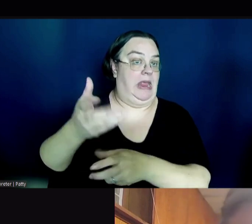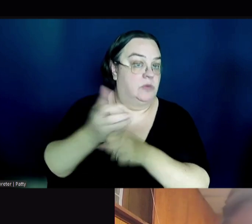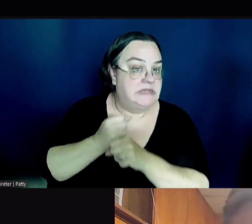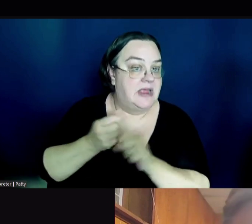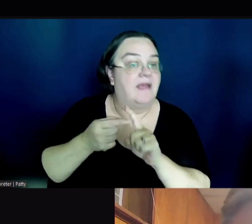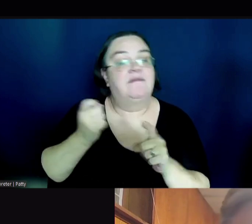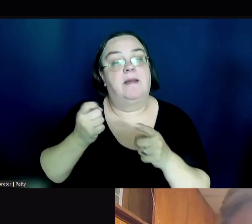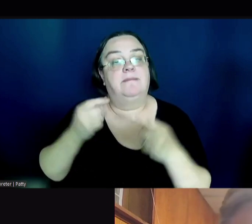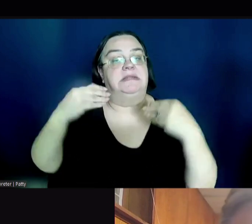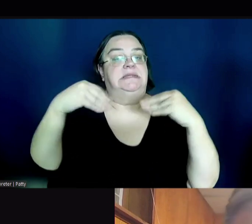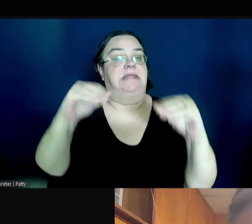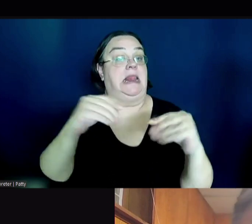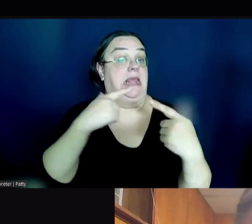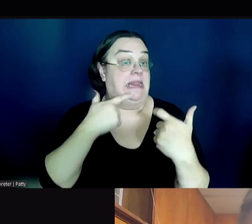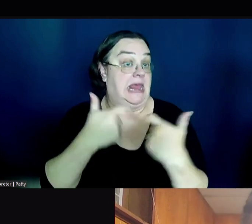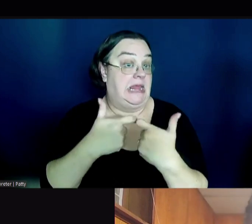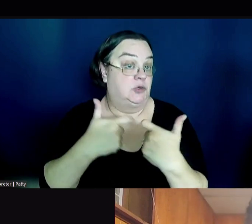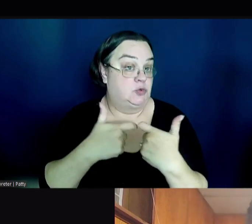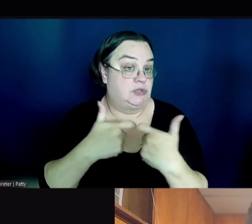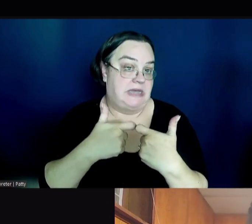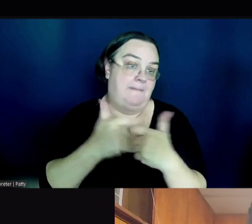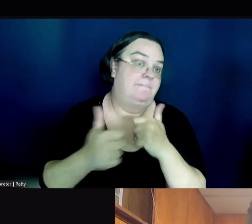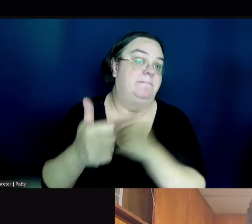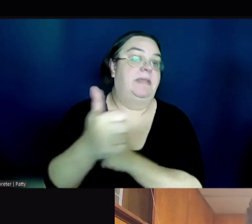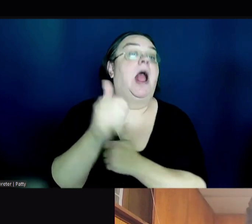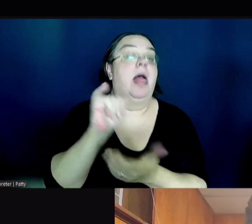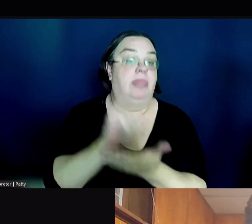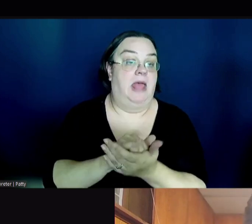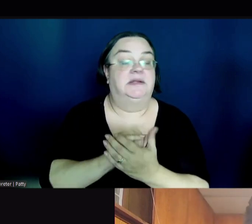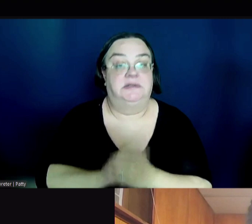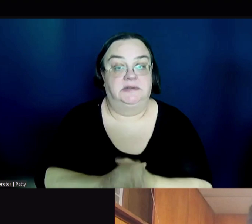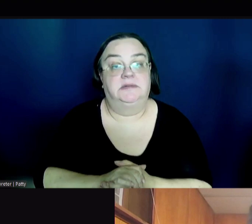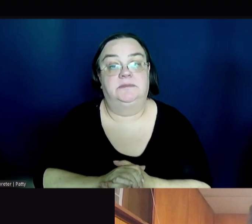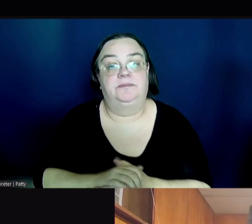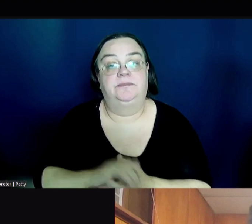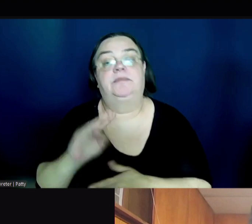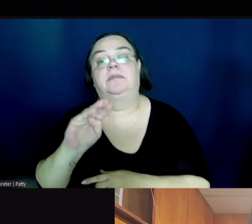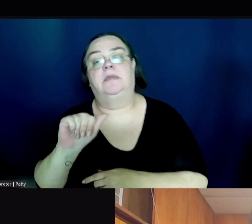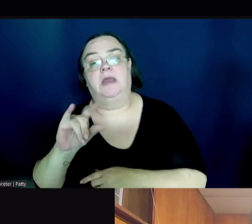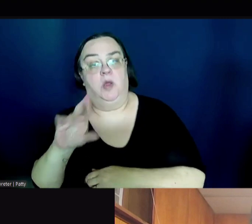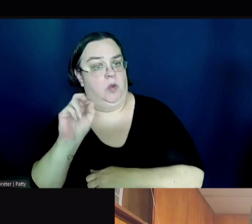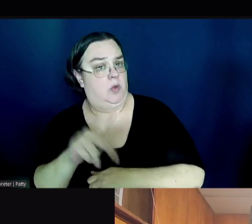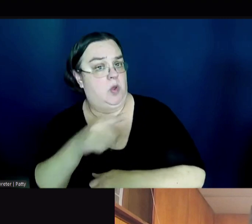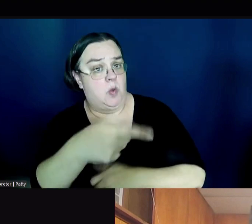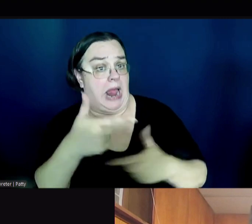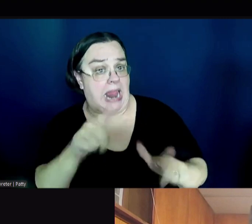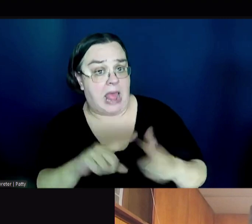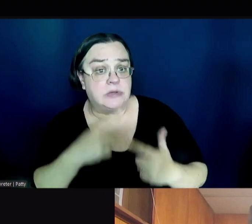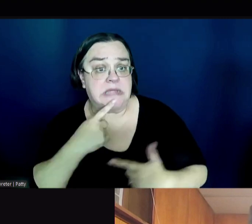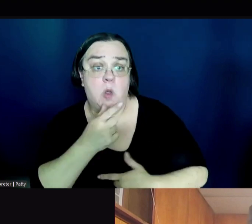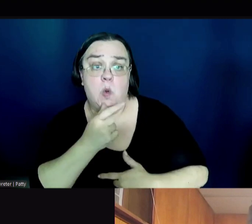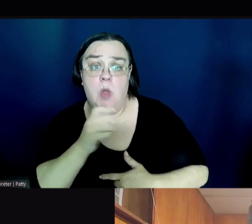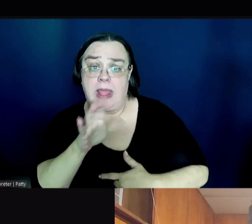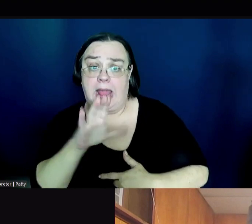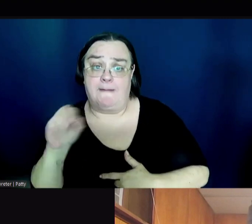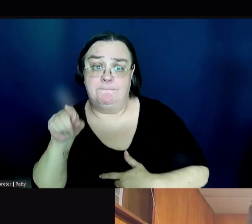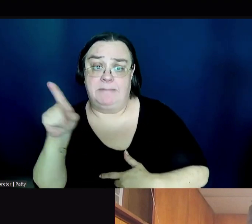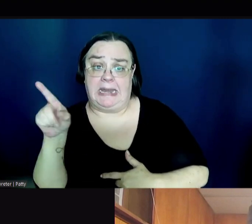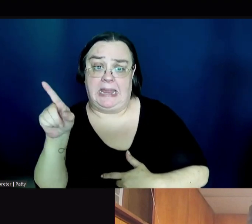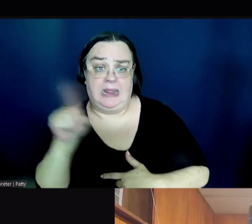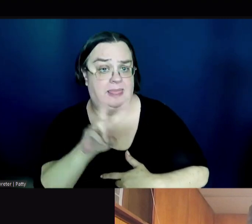the electricity beyond that. Okay. Are you allowed to say who the company is? The